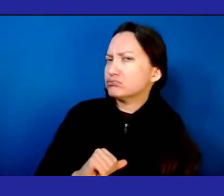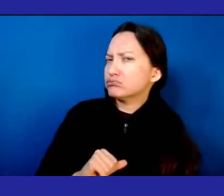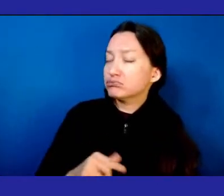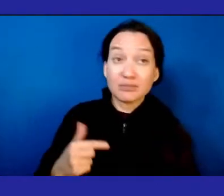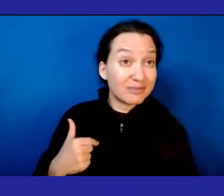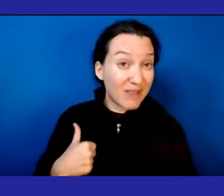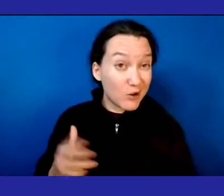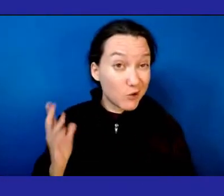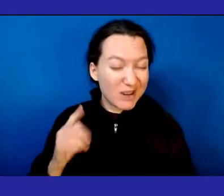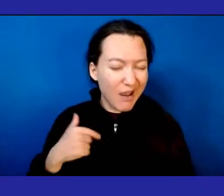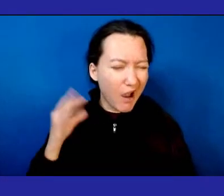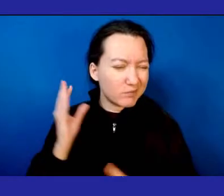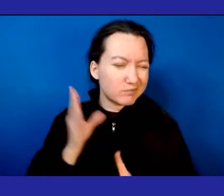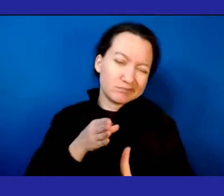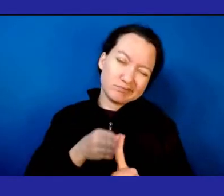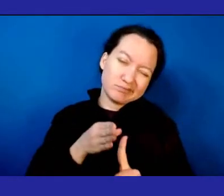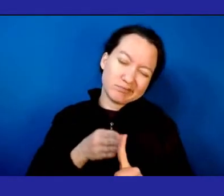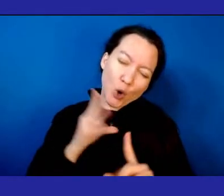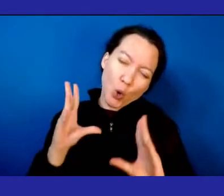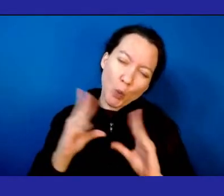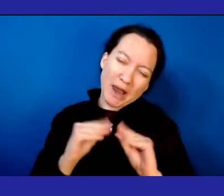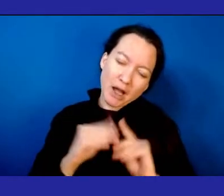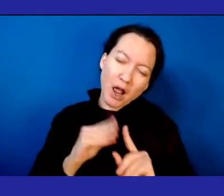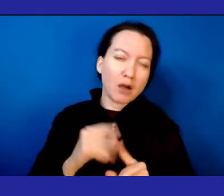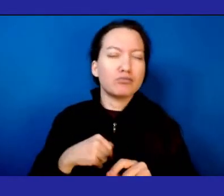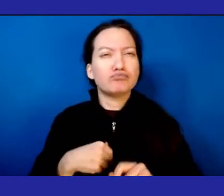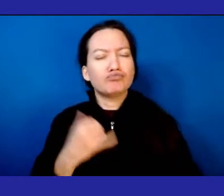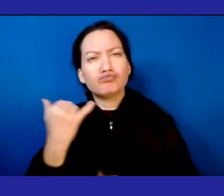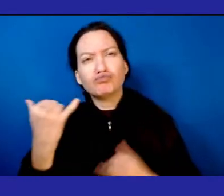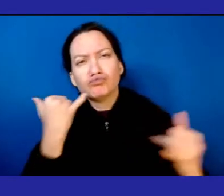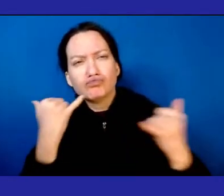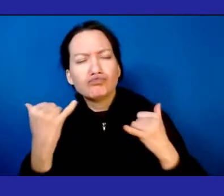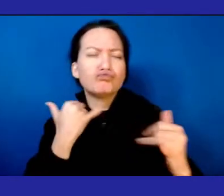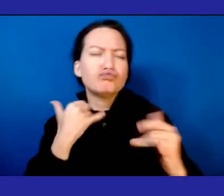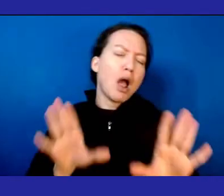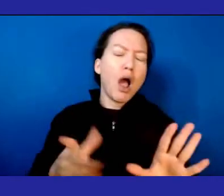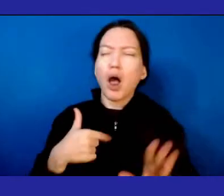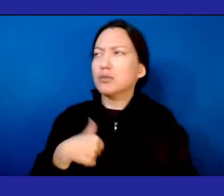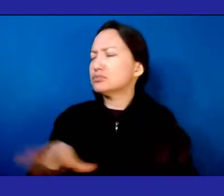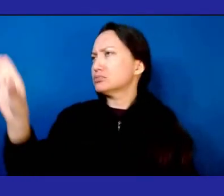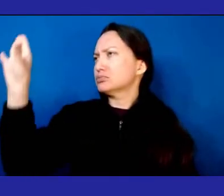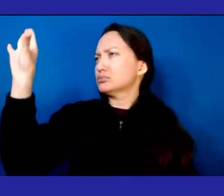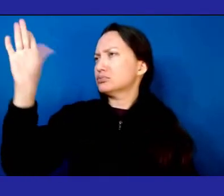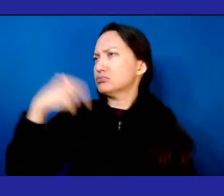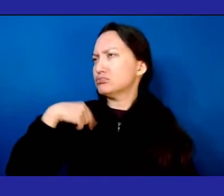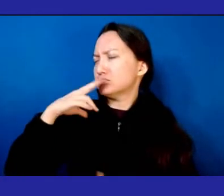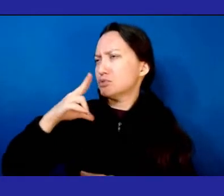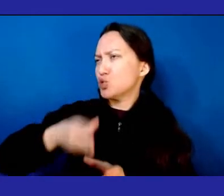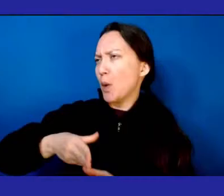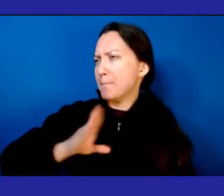was faithful going to the meetings and hearing the calls and calling in. I said, no, I have to get on that board